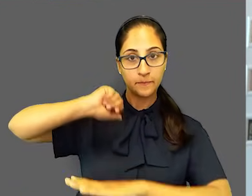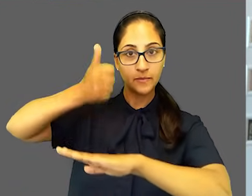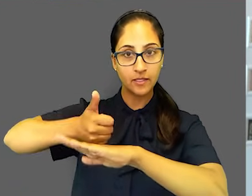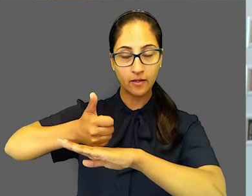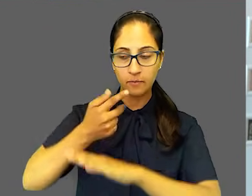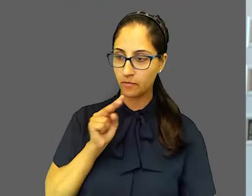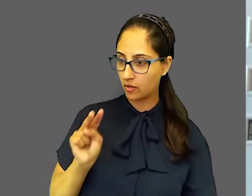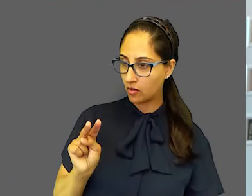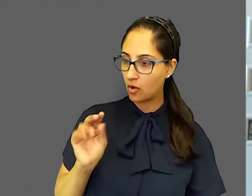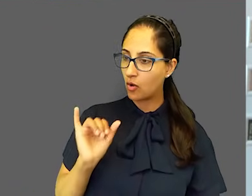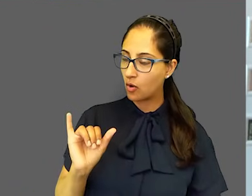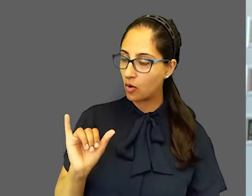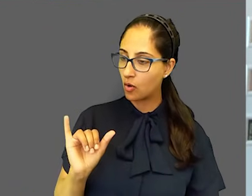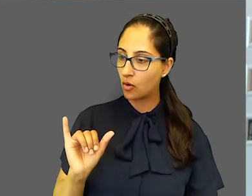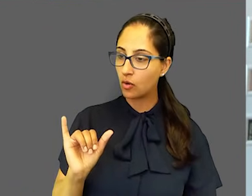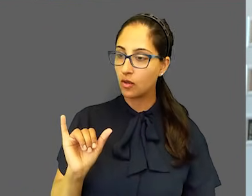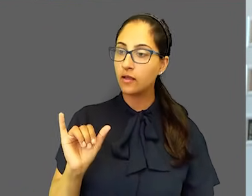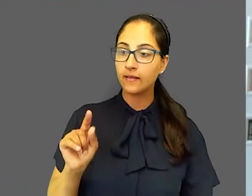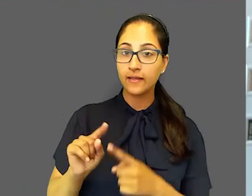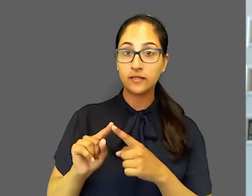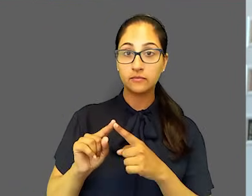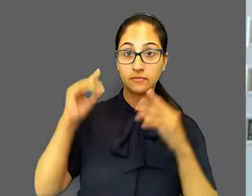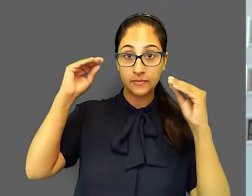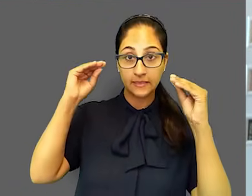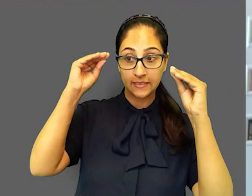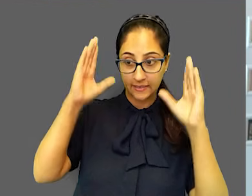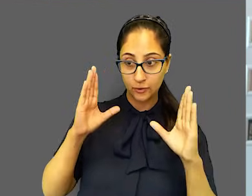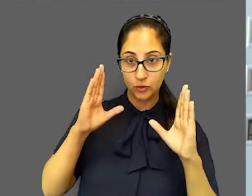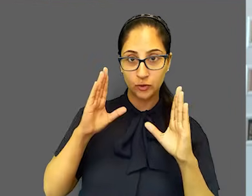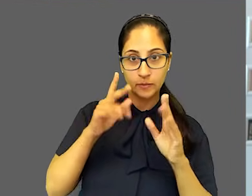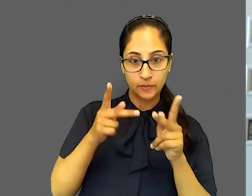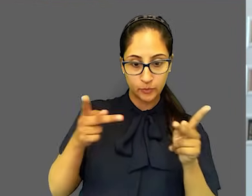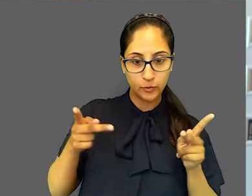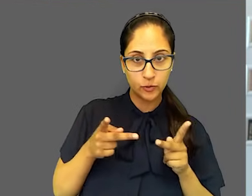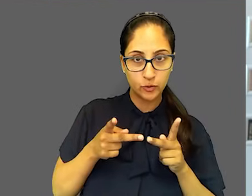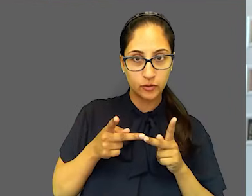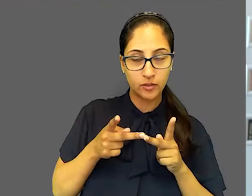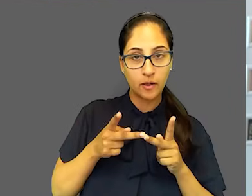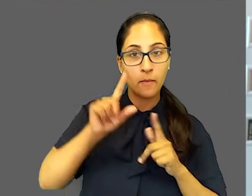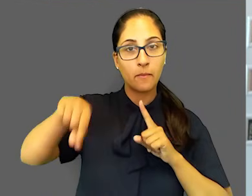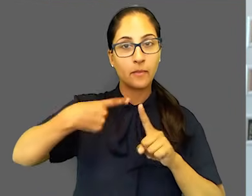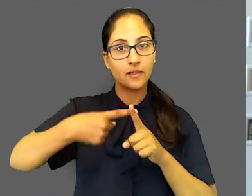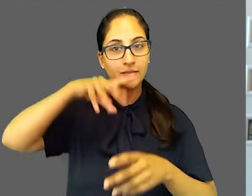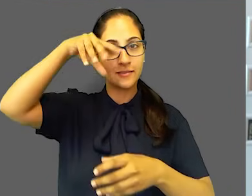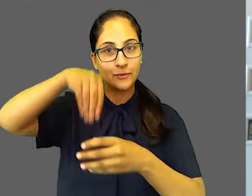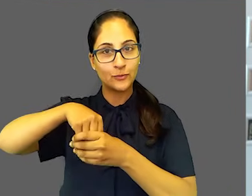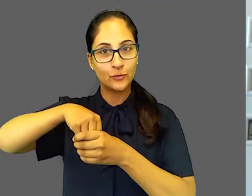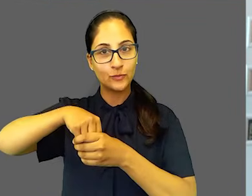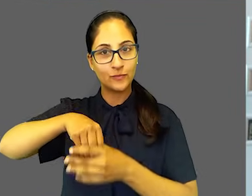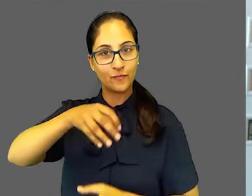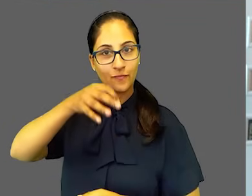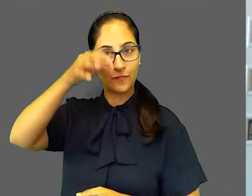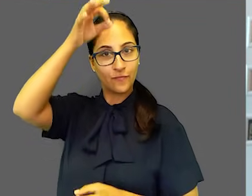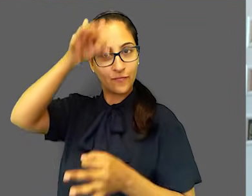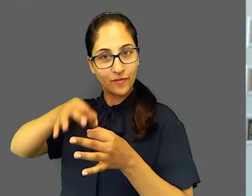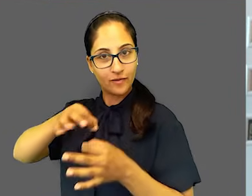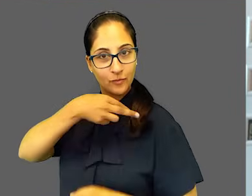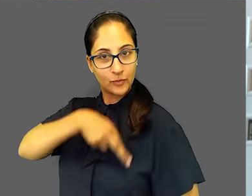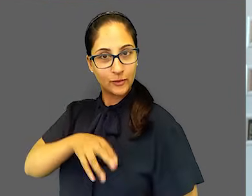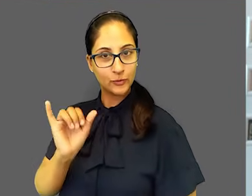education, but it also allowed an exploration of faith. And around that time, I really was